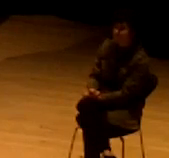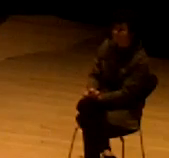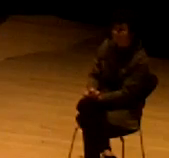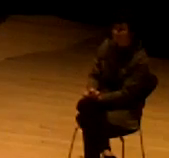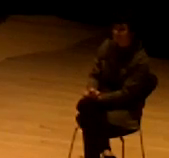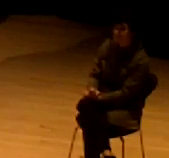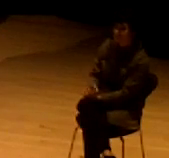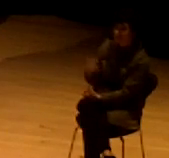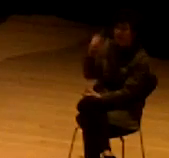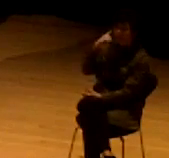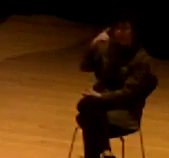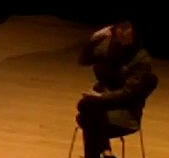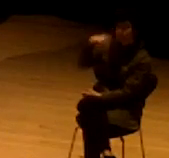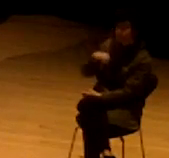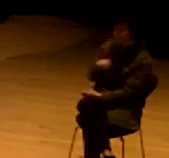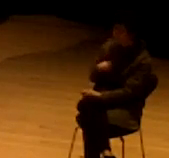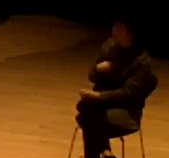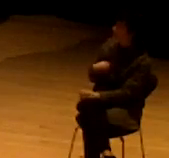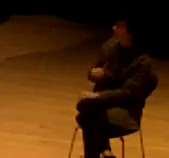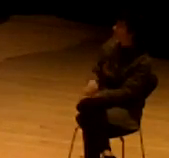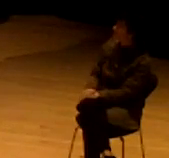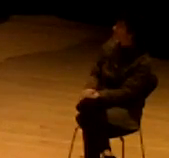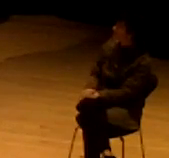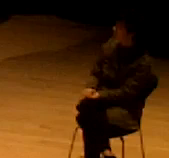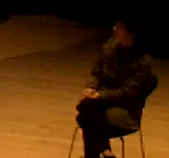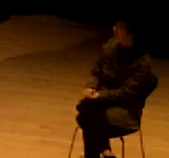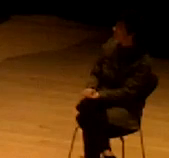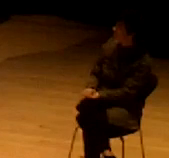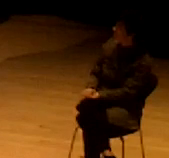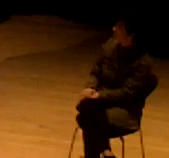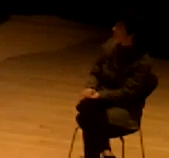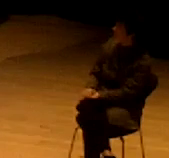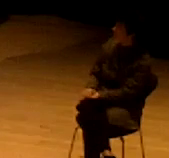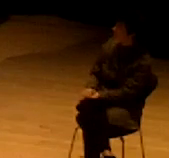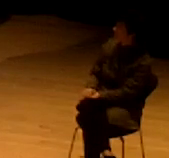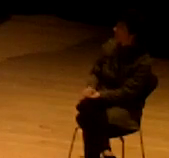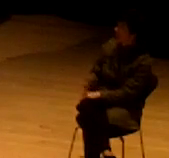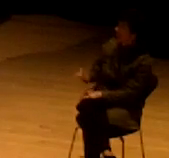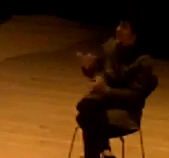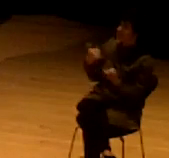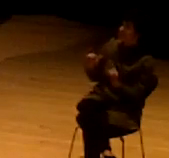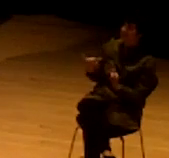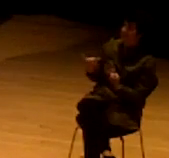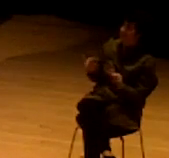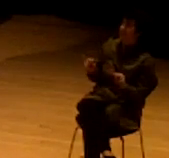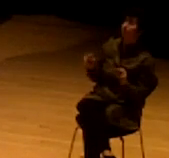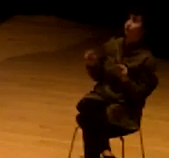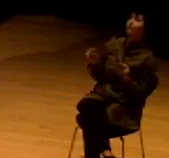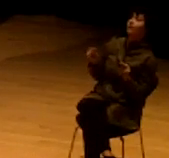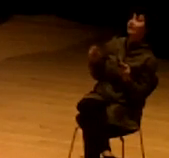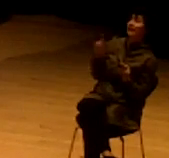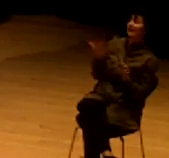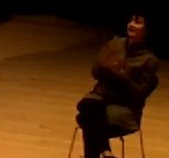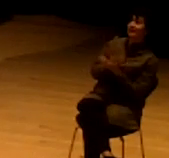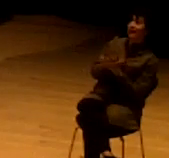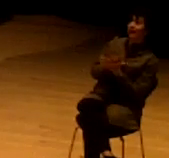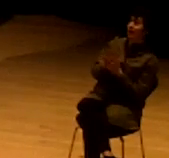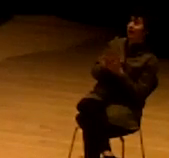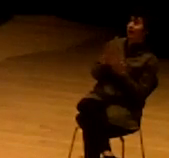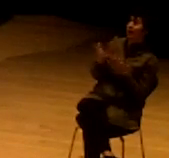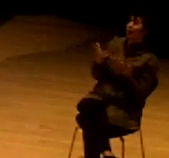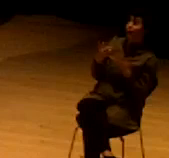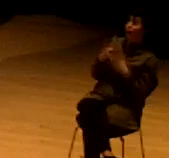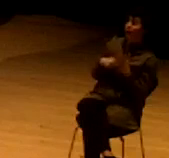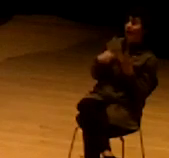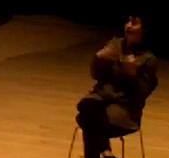So I think for me, I just still, you know, I'm still looking around. I'm going to spend the next year thinking about